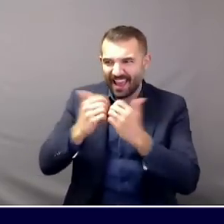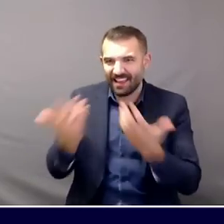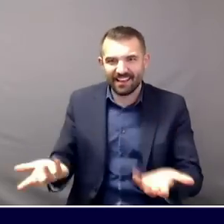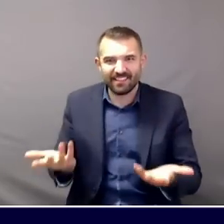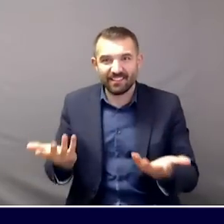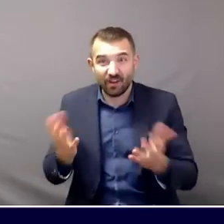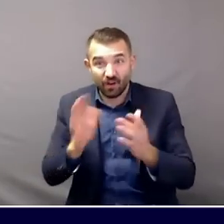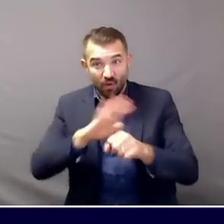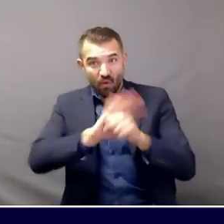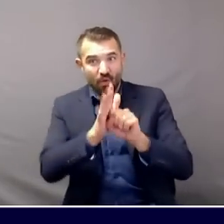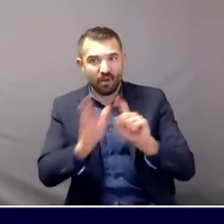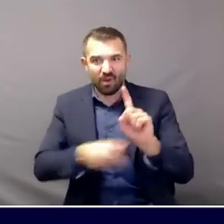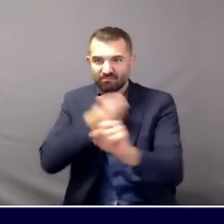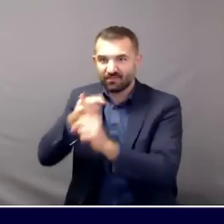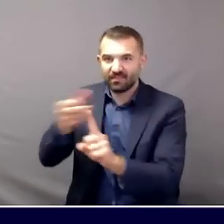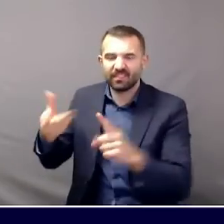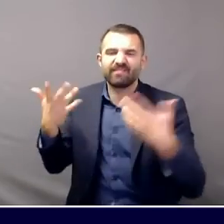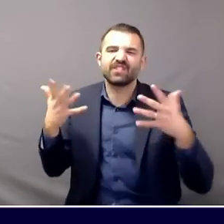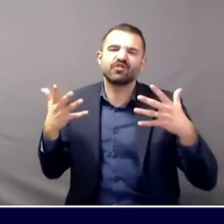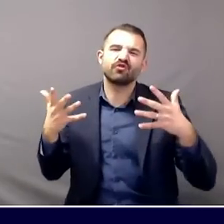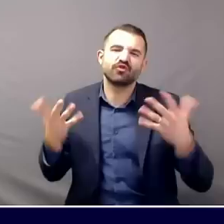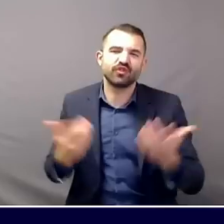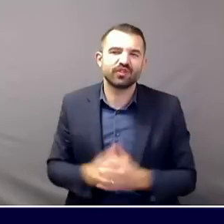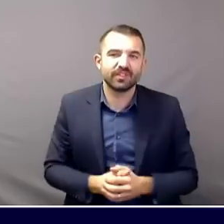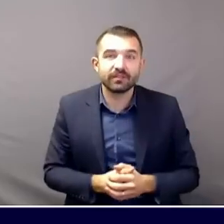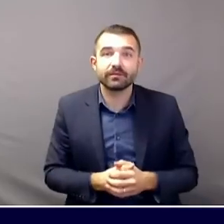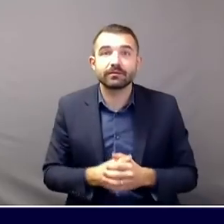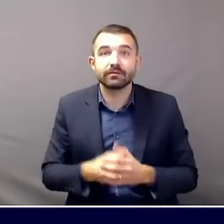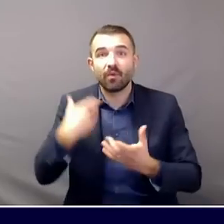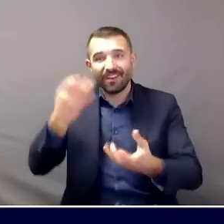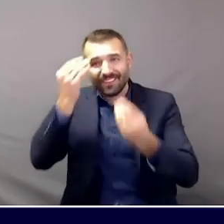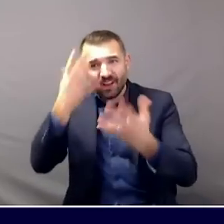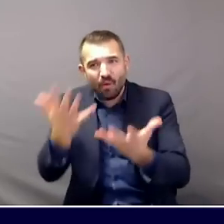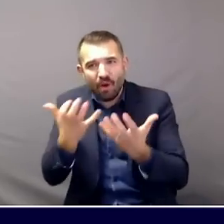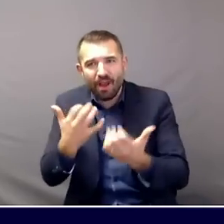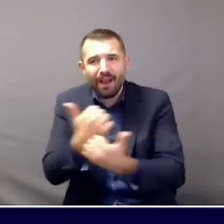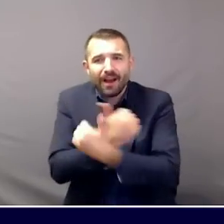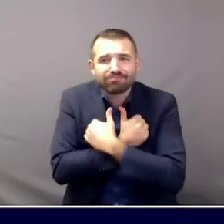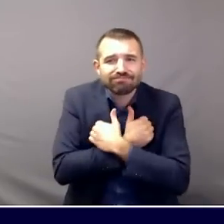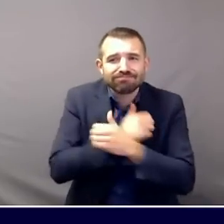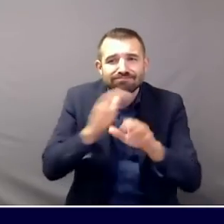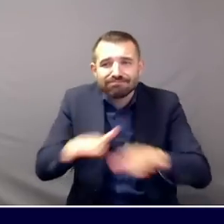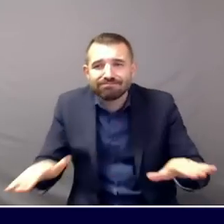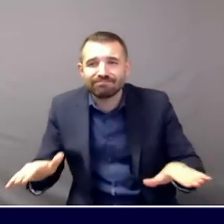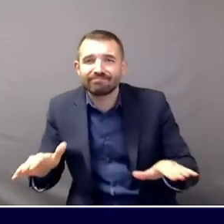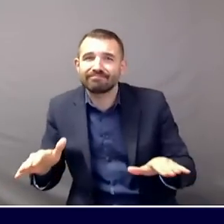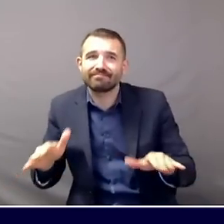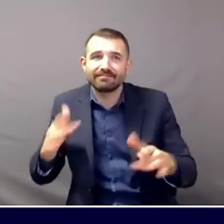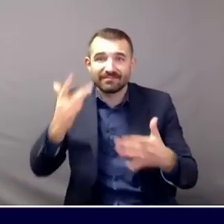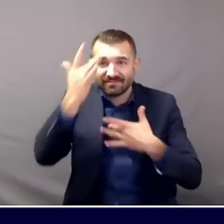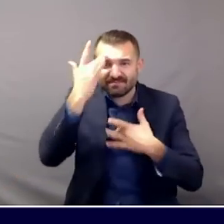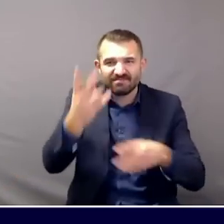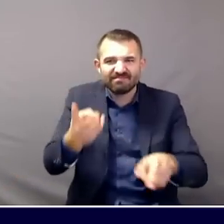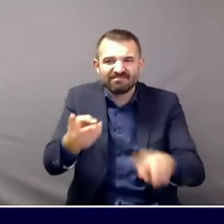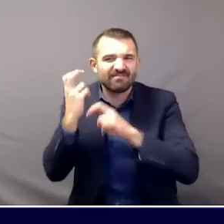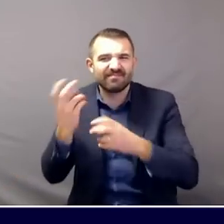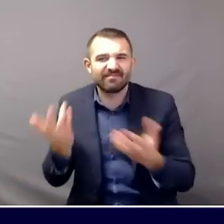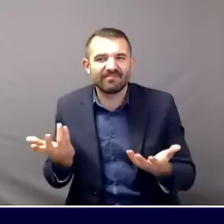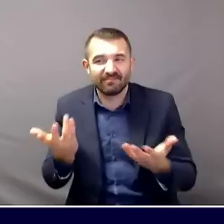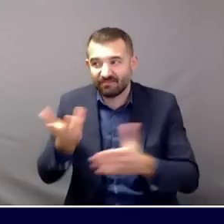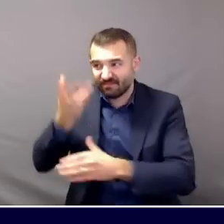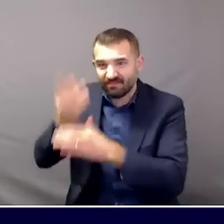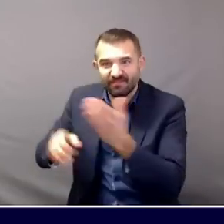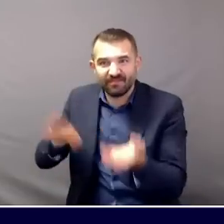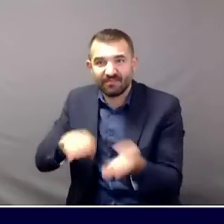grandchild. Think of them when you decide whether or not to wear a mask, whether to attend a large gathering, whether to